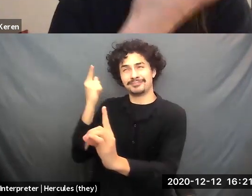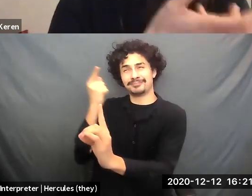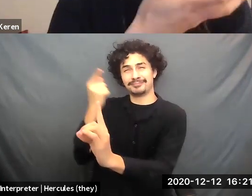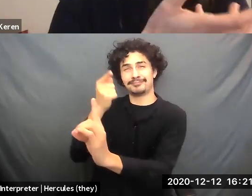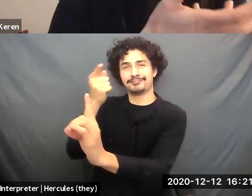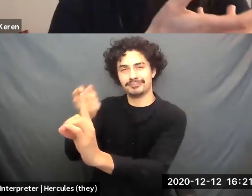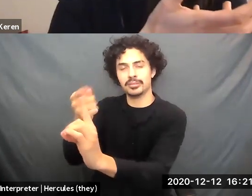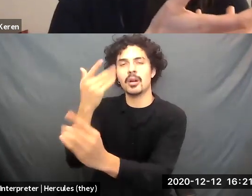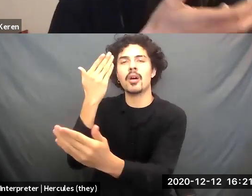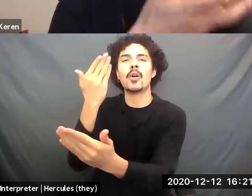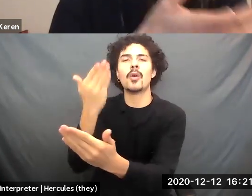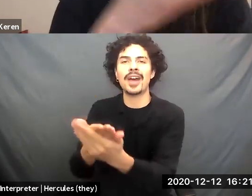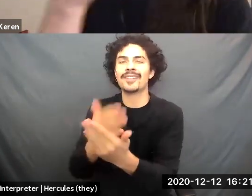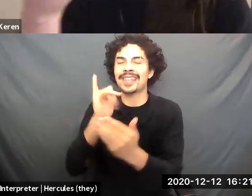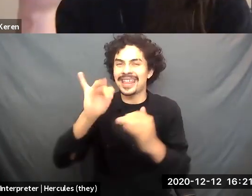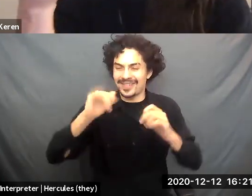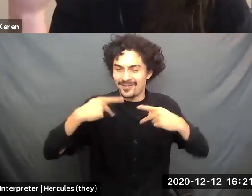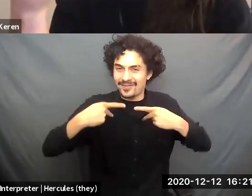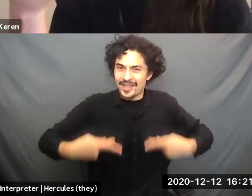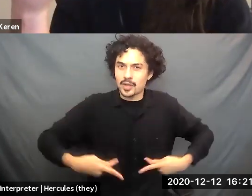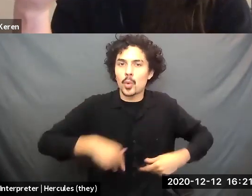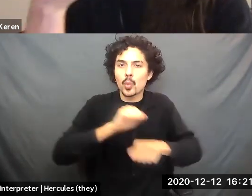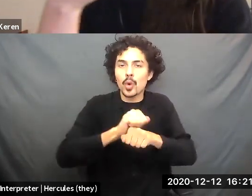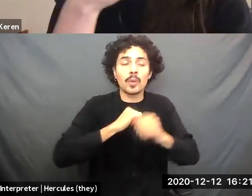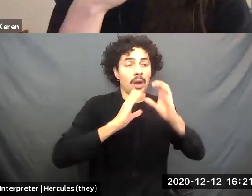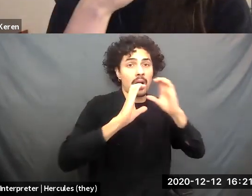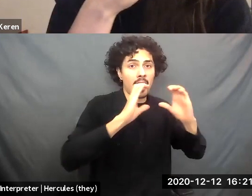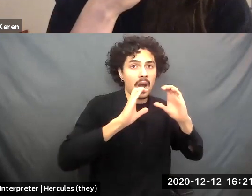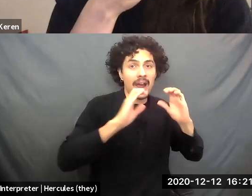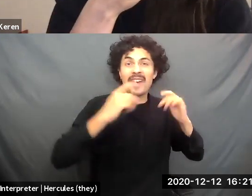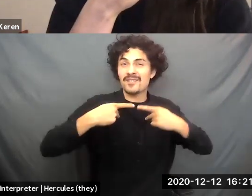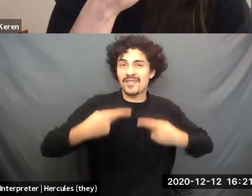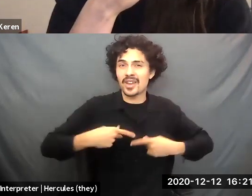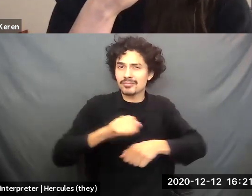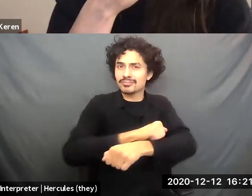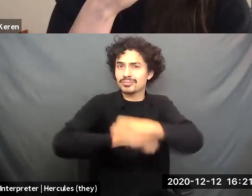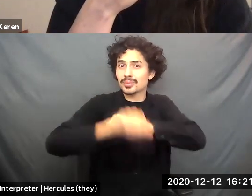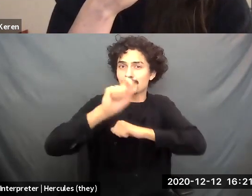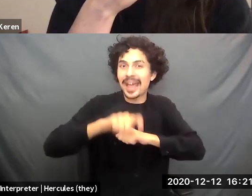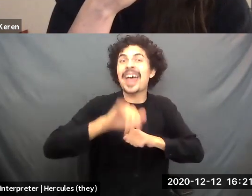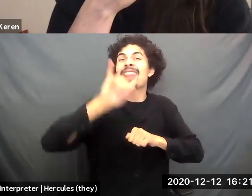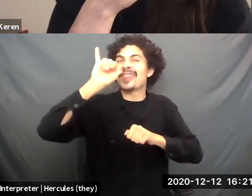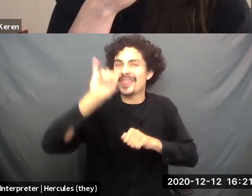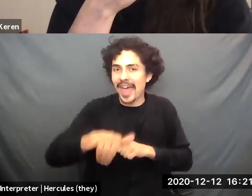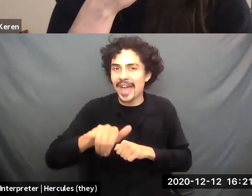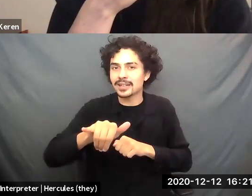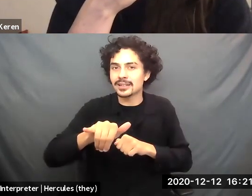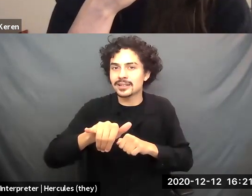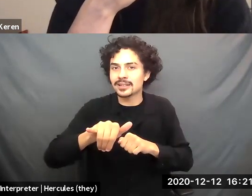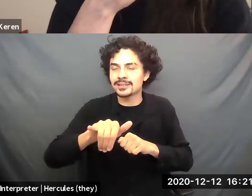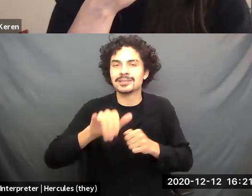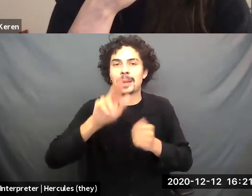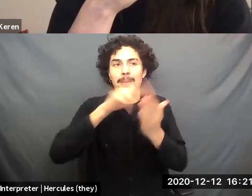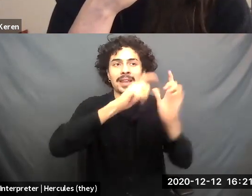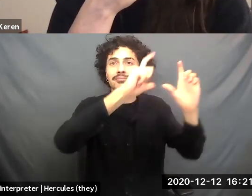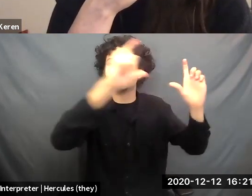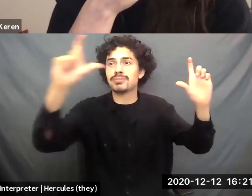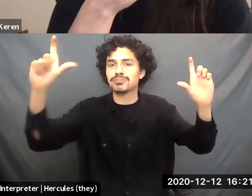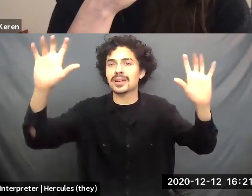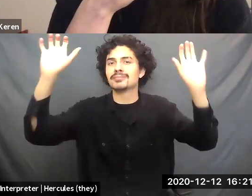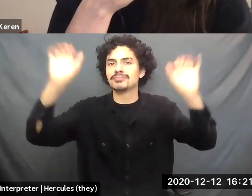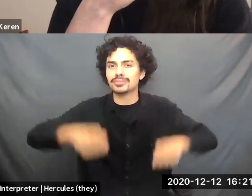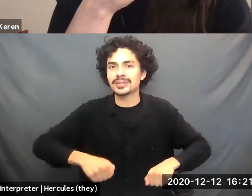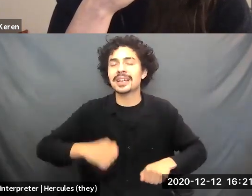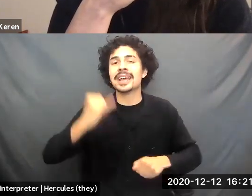back, that's the tangible, that's the actual action. And if someone goes to a space like that, and that's what they